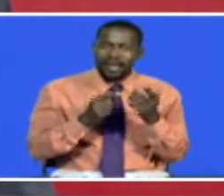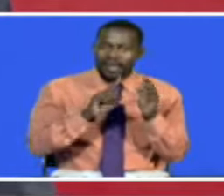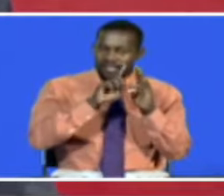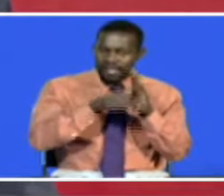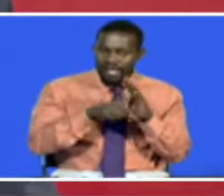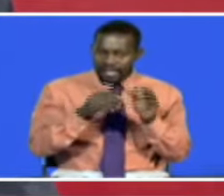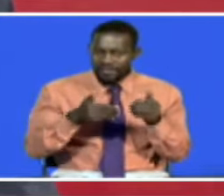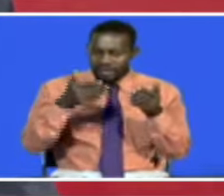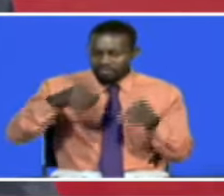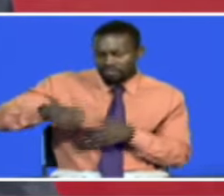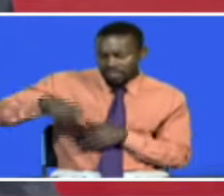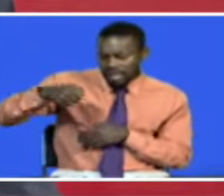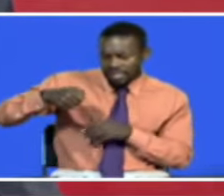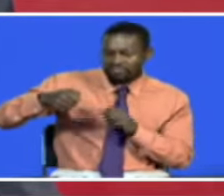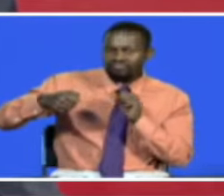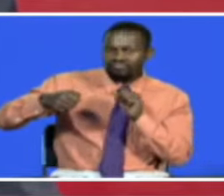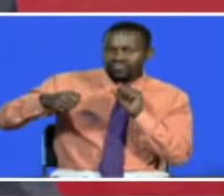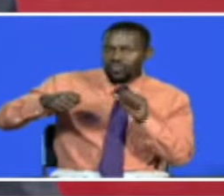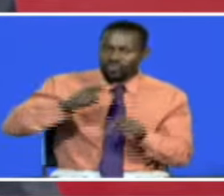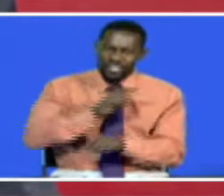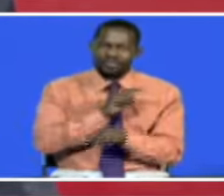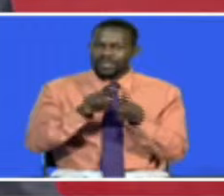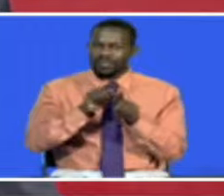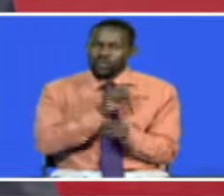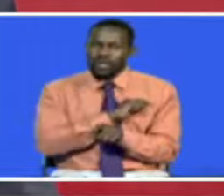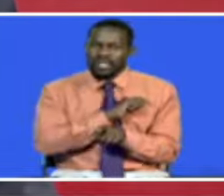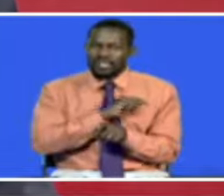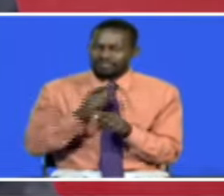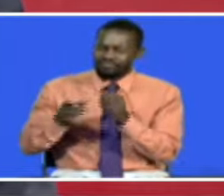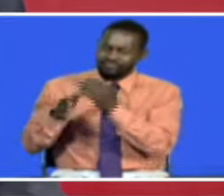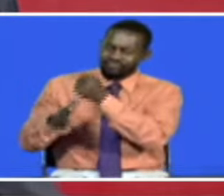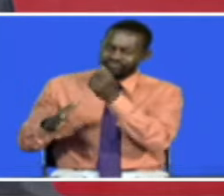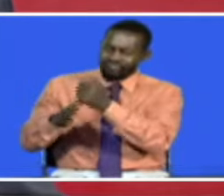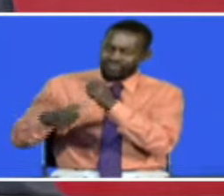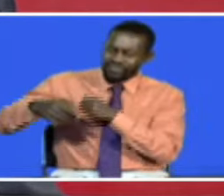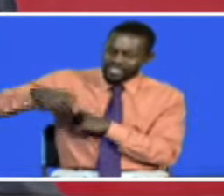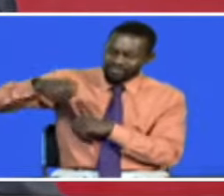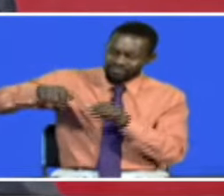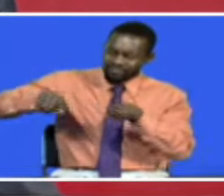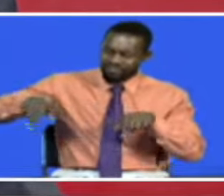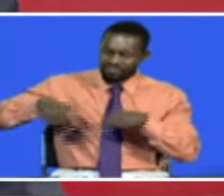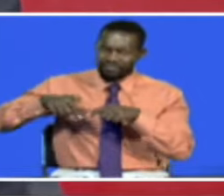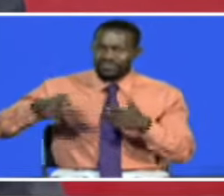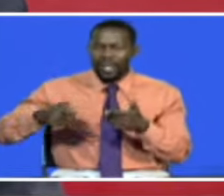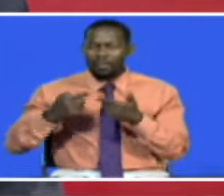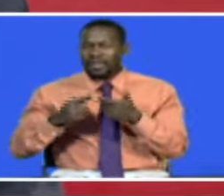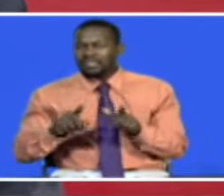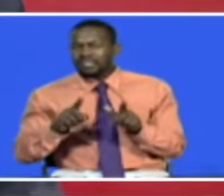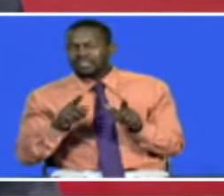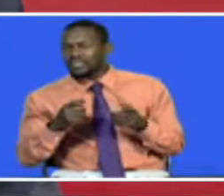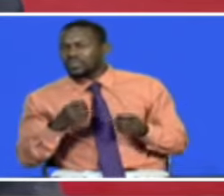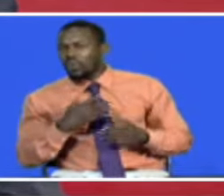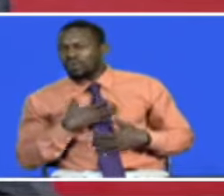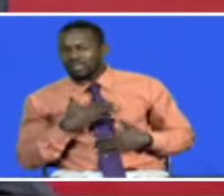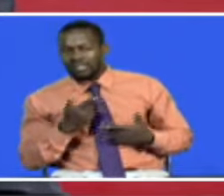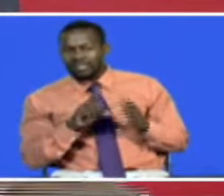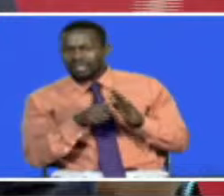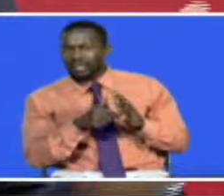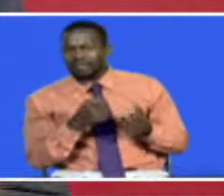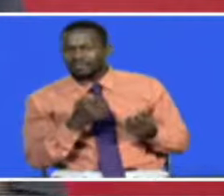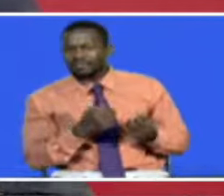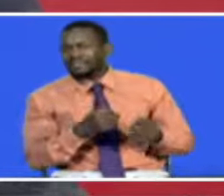And he was blindfolded for all those days, dark room for all that time. Of course, what is interesting, how he was released.